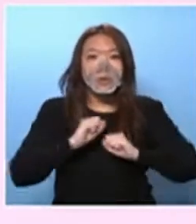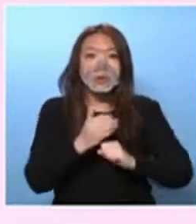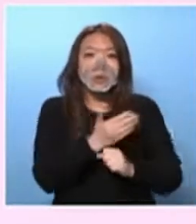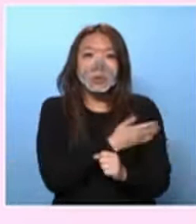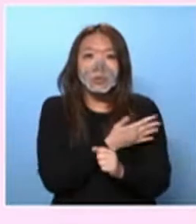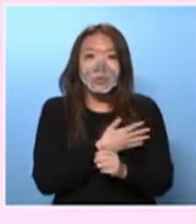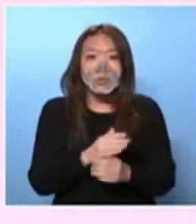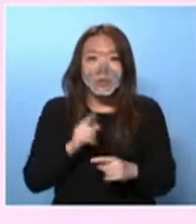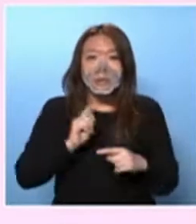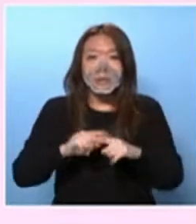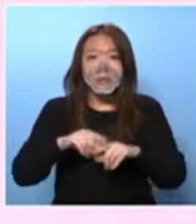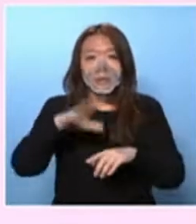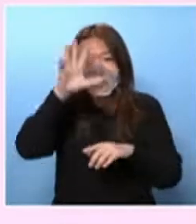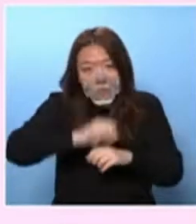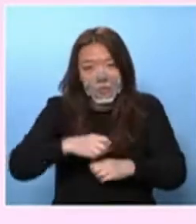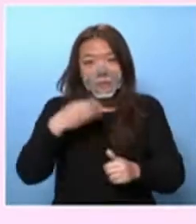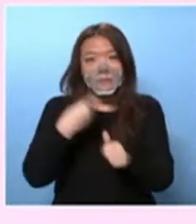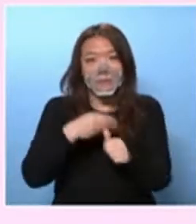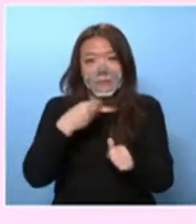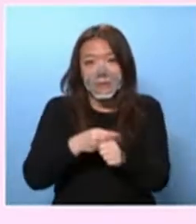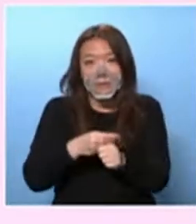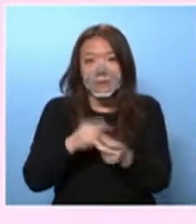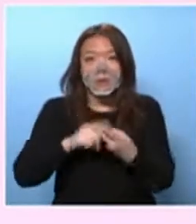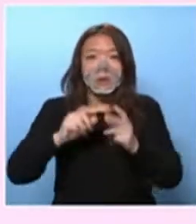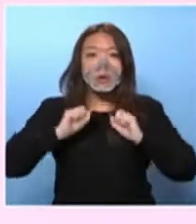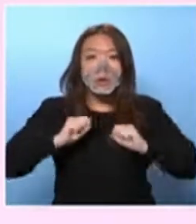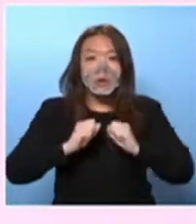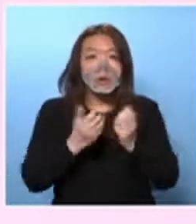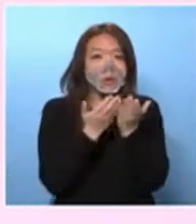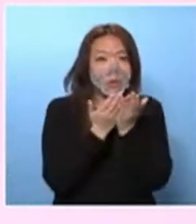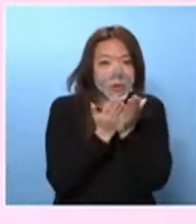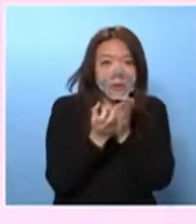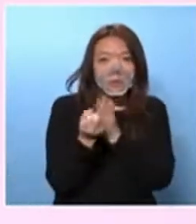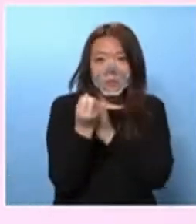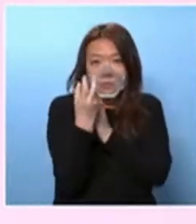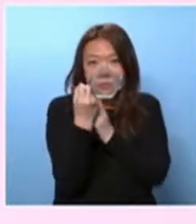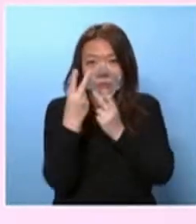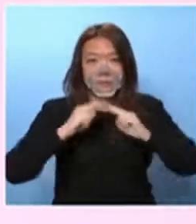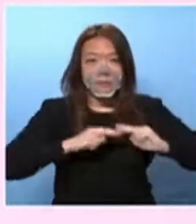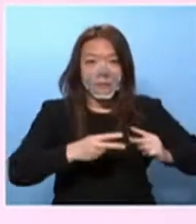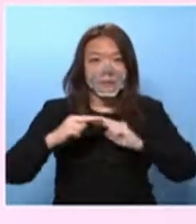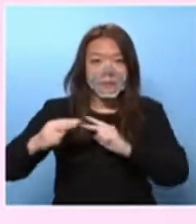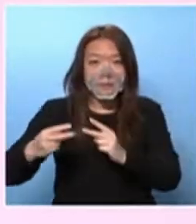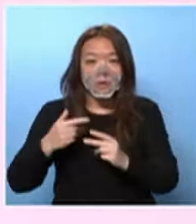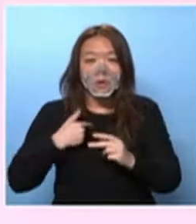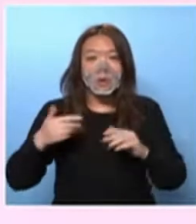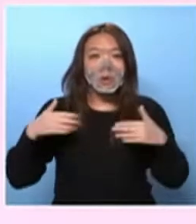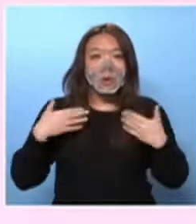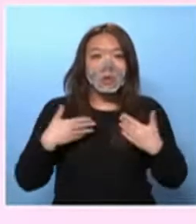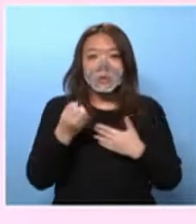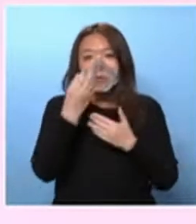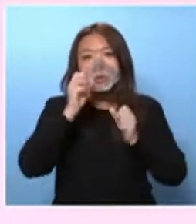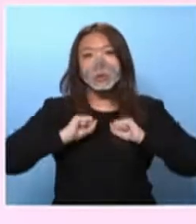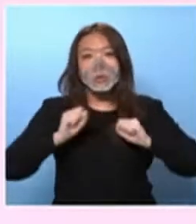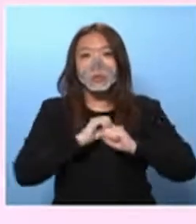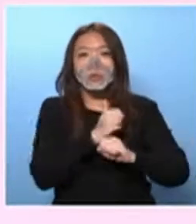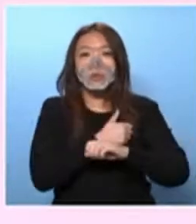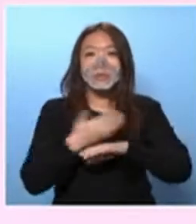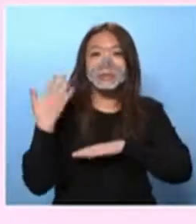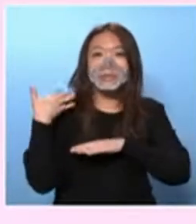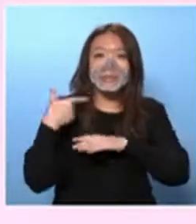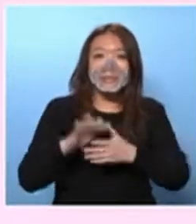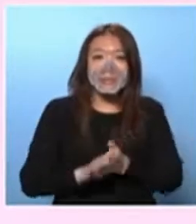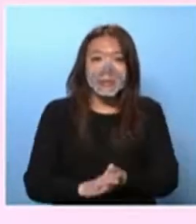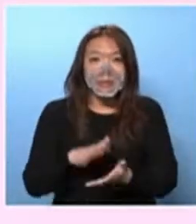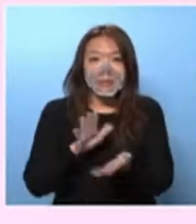injected $250 million into the Hong Kong Athletes Fund in 2020 to encourage more athletes to commit to full-time training, as well